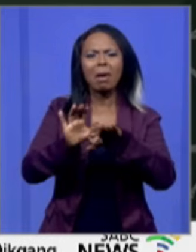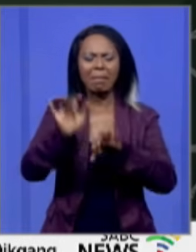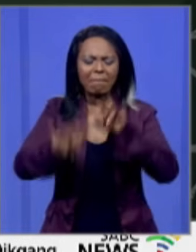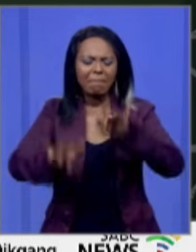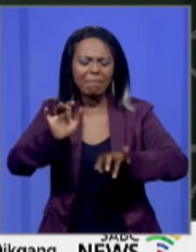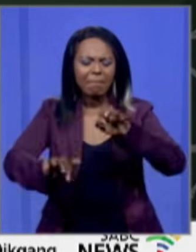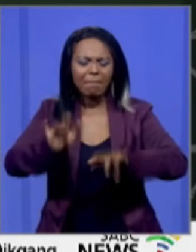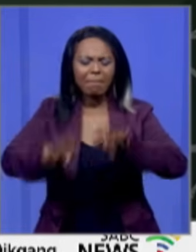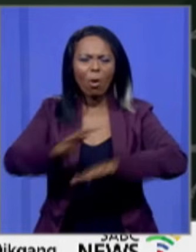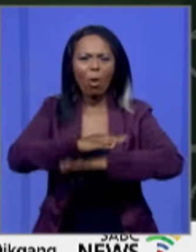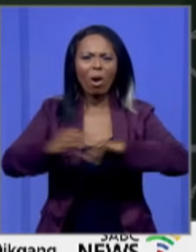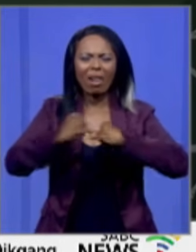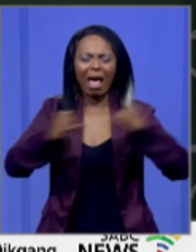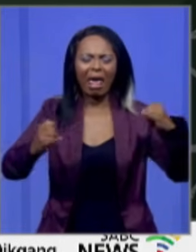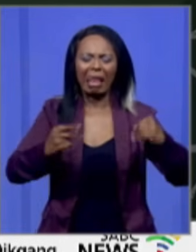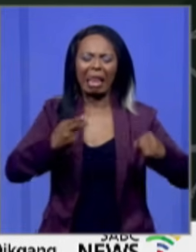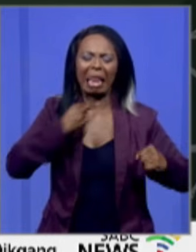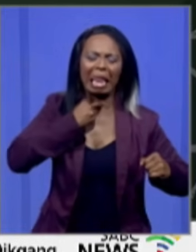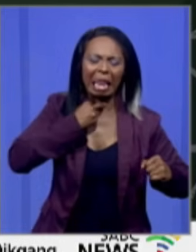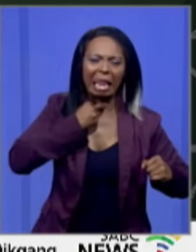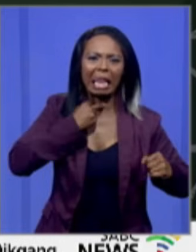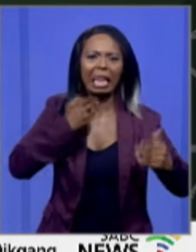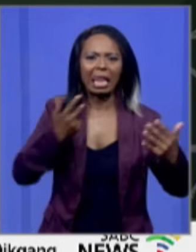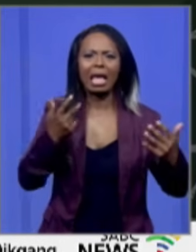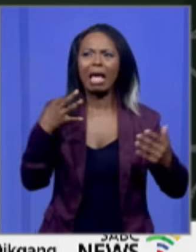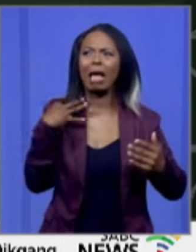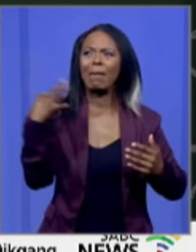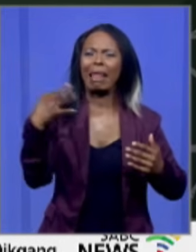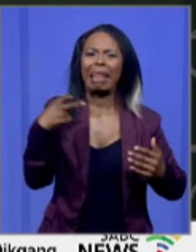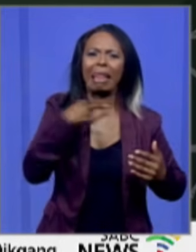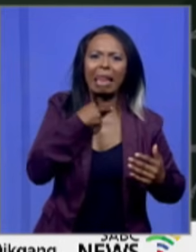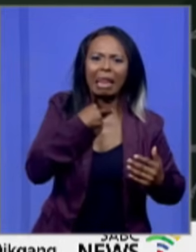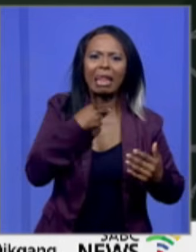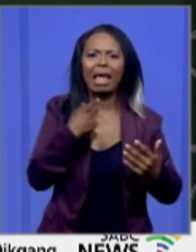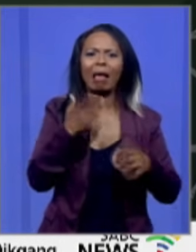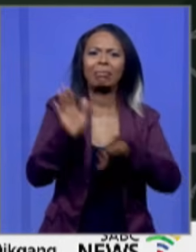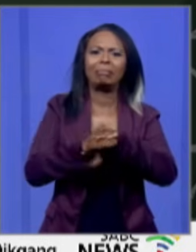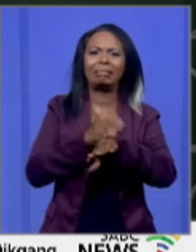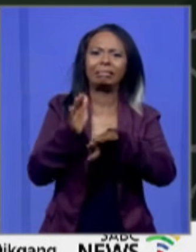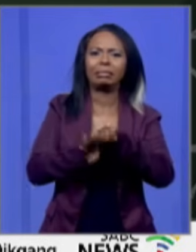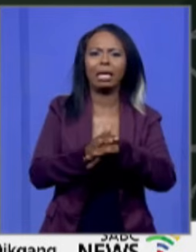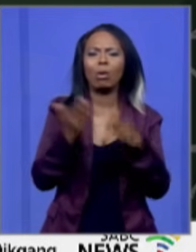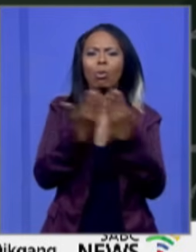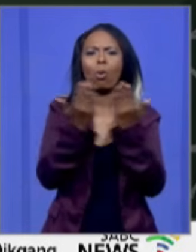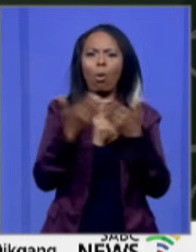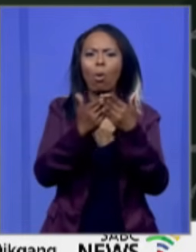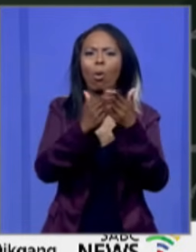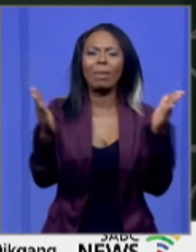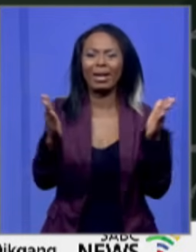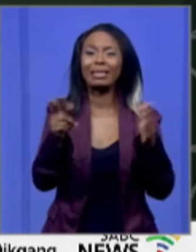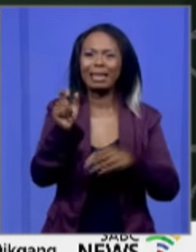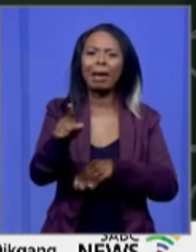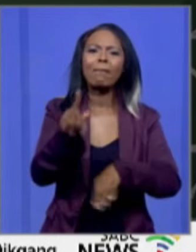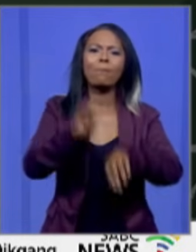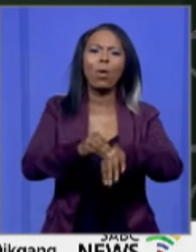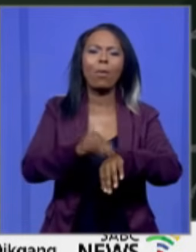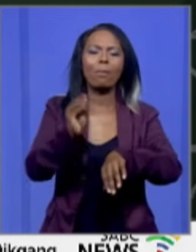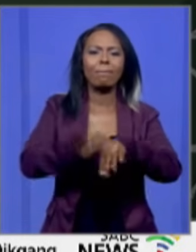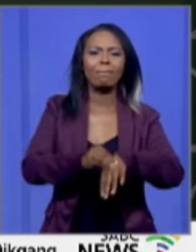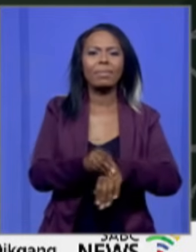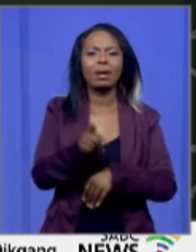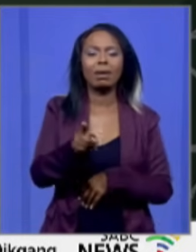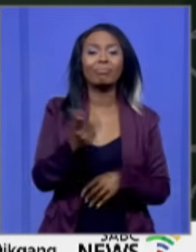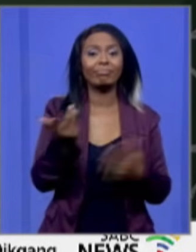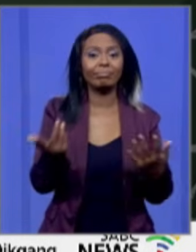go etsetsa bana ba bona dikopo etswe ba tle ba boye ba etse dikopo ha dikolo di bula. Sena se baka bothata bo boholo